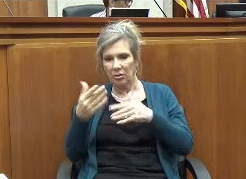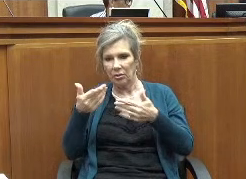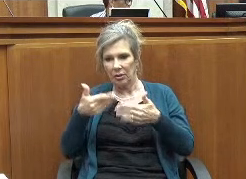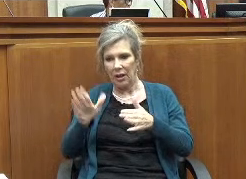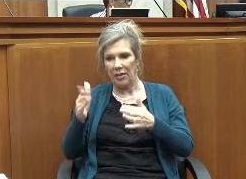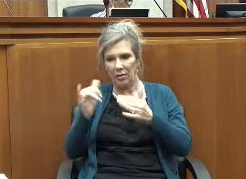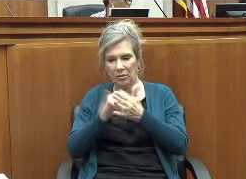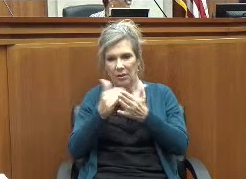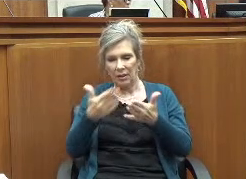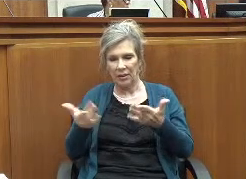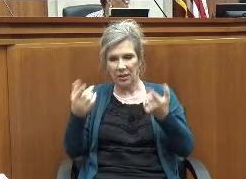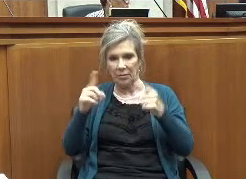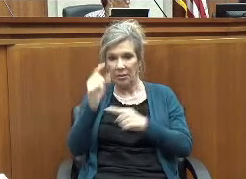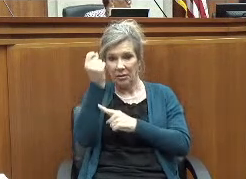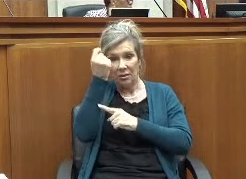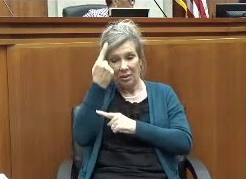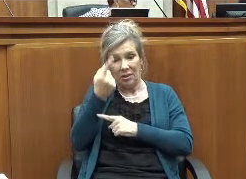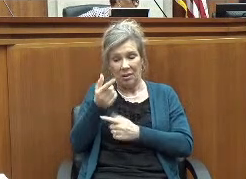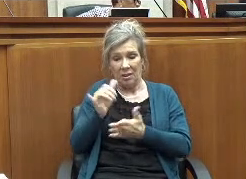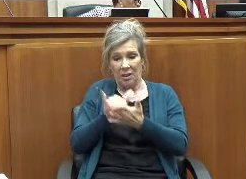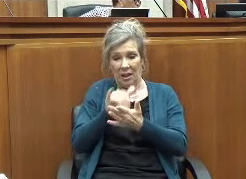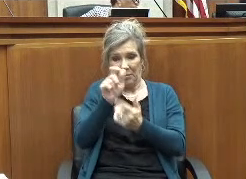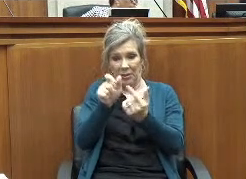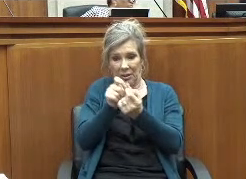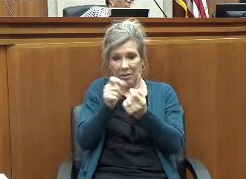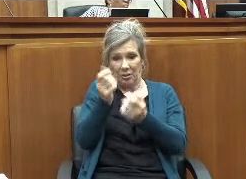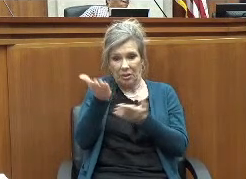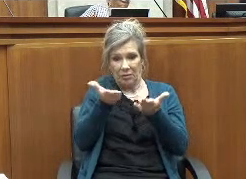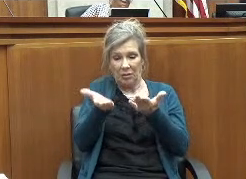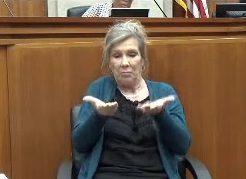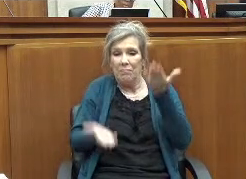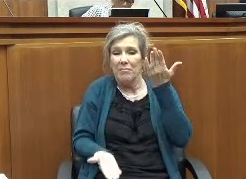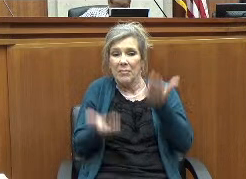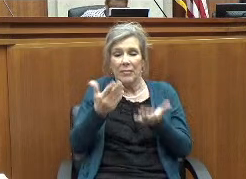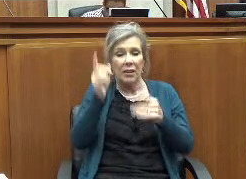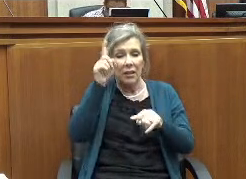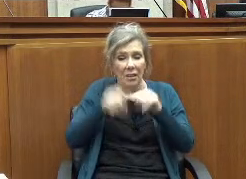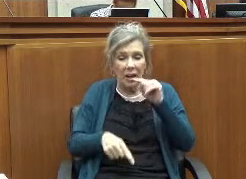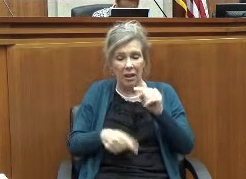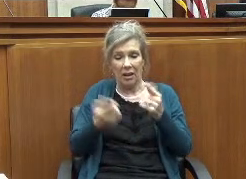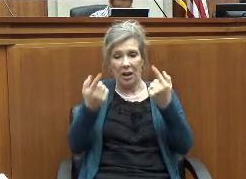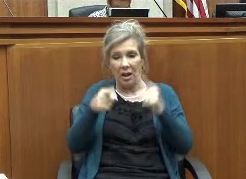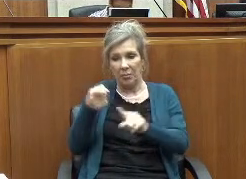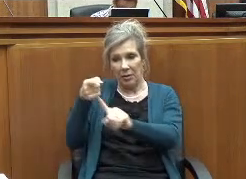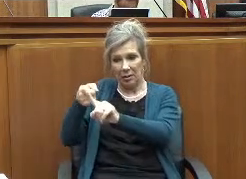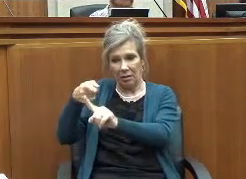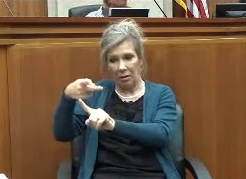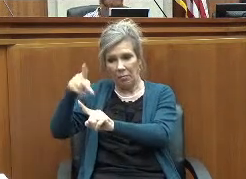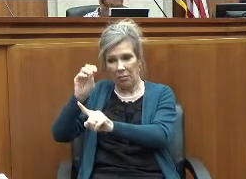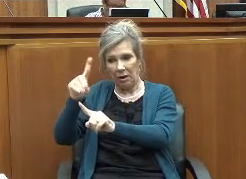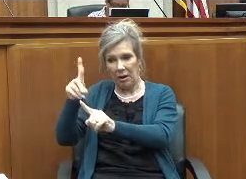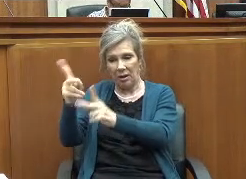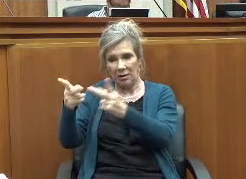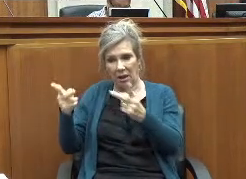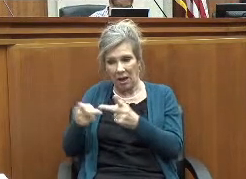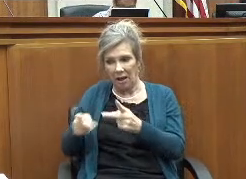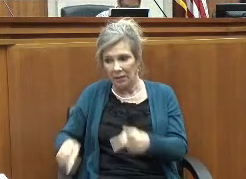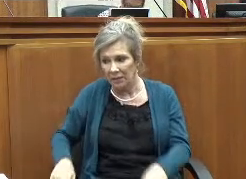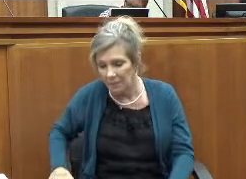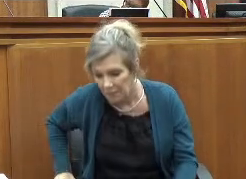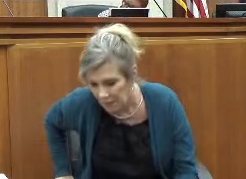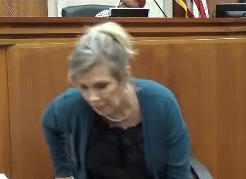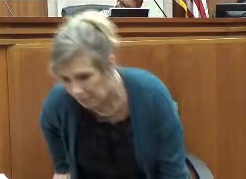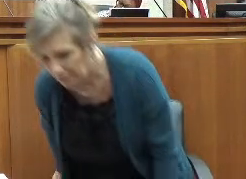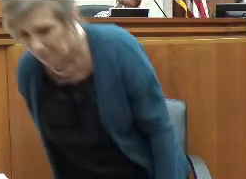happen. Understanding that that particular service may not be able to happen like directly there at that pod site.